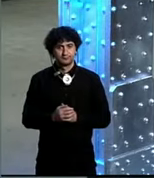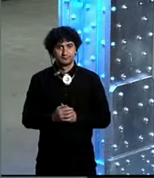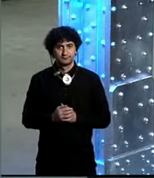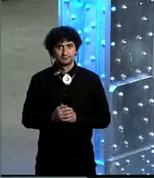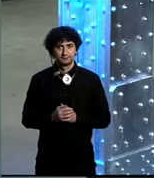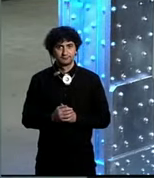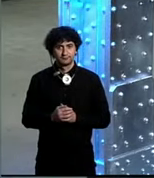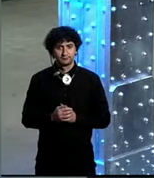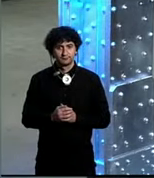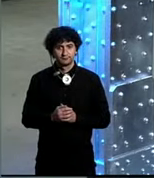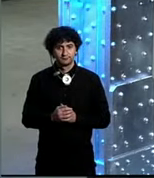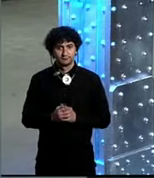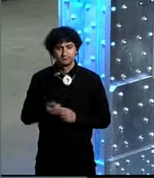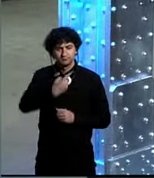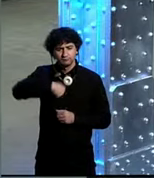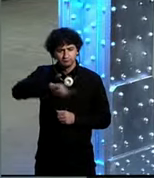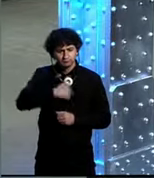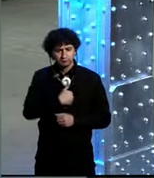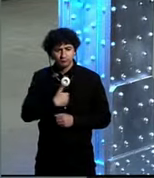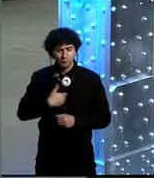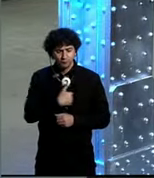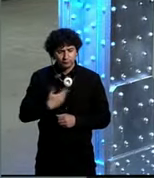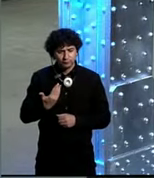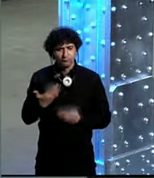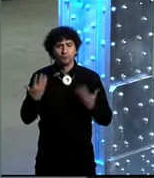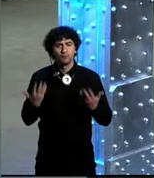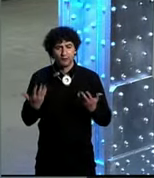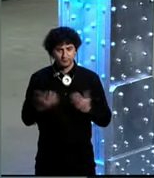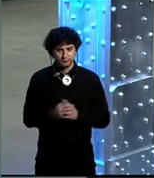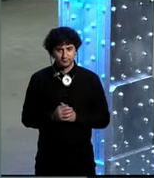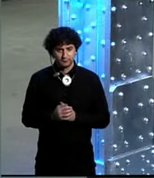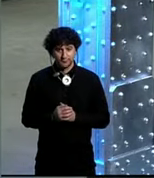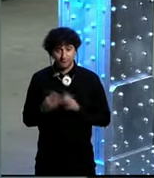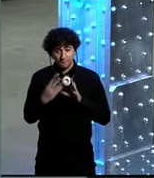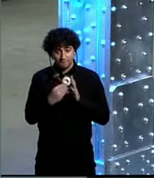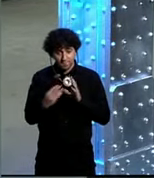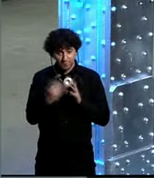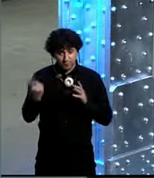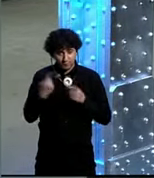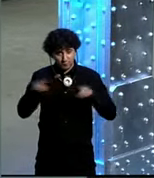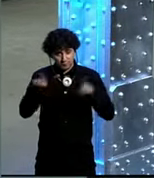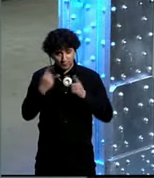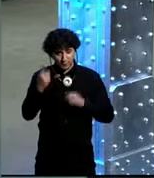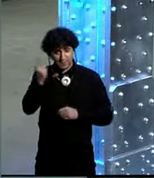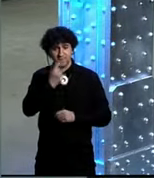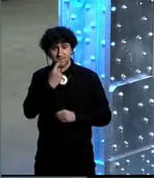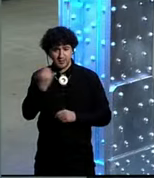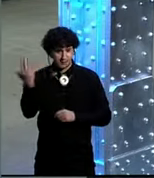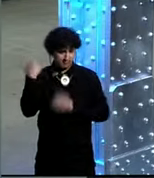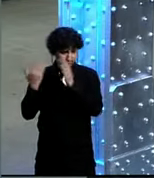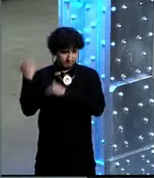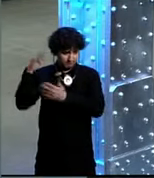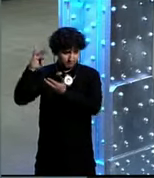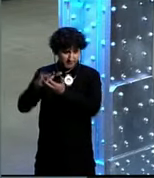Our task was to try to... Music videos in Finland back at the time was there were no money to make